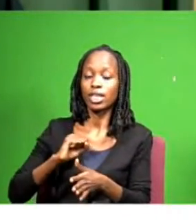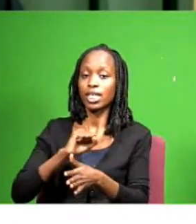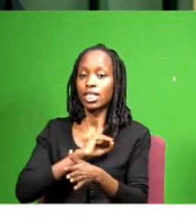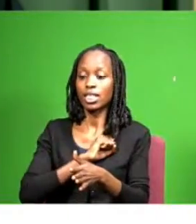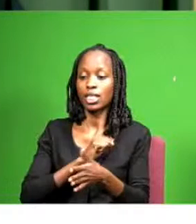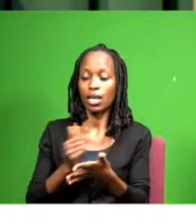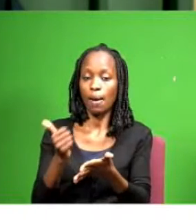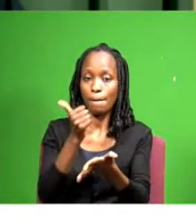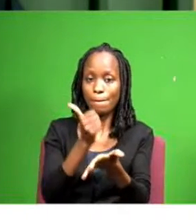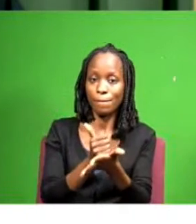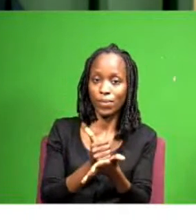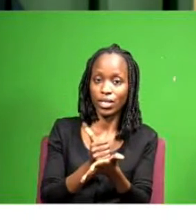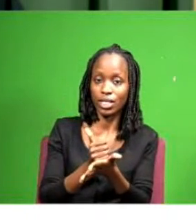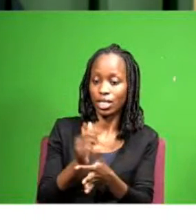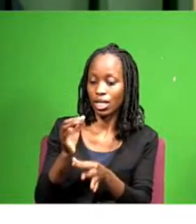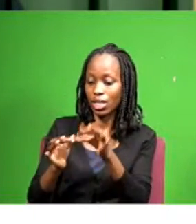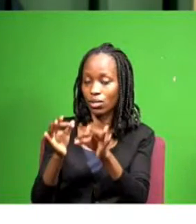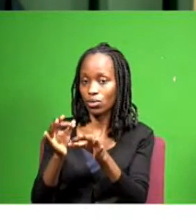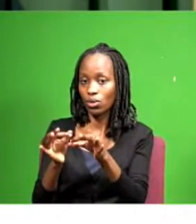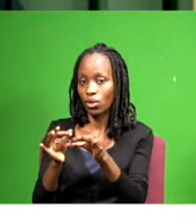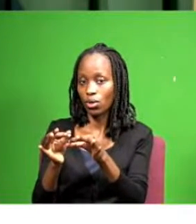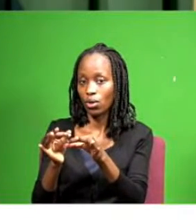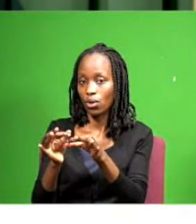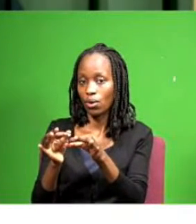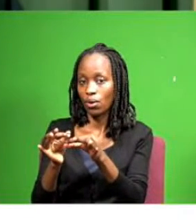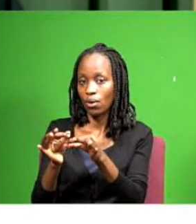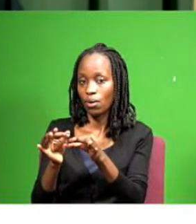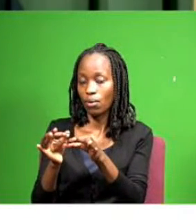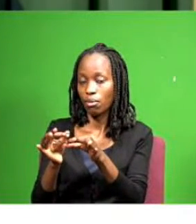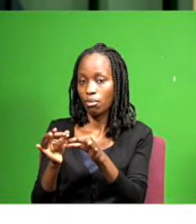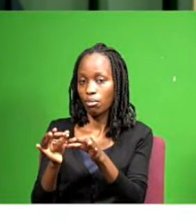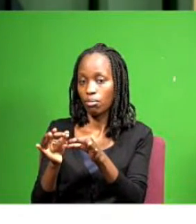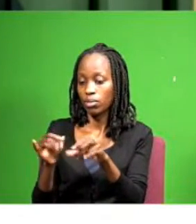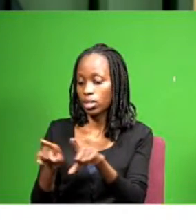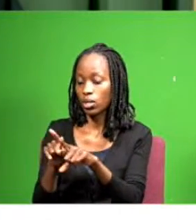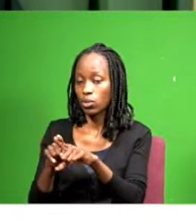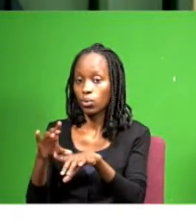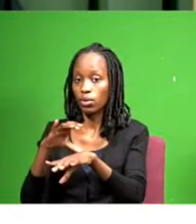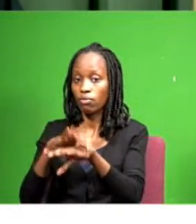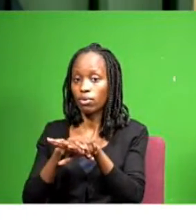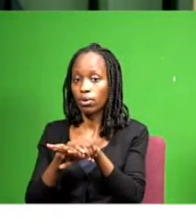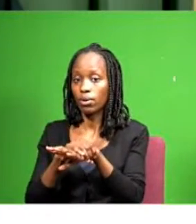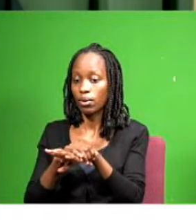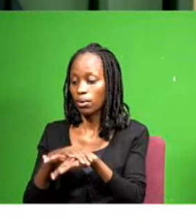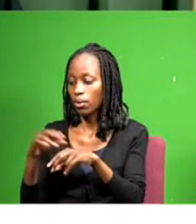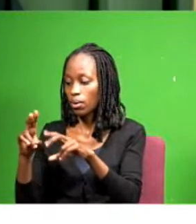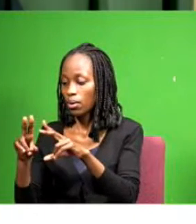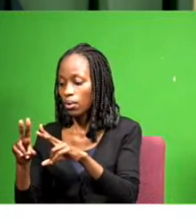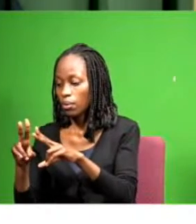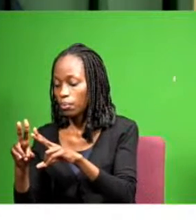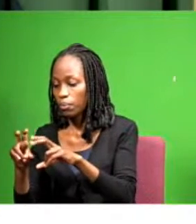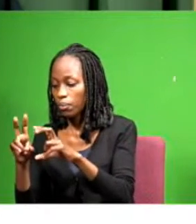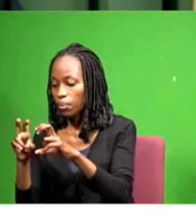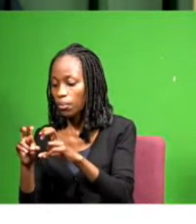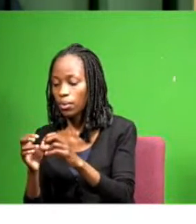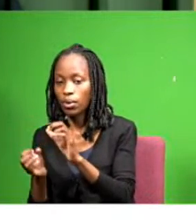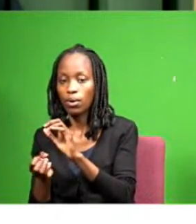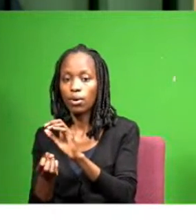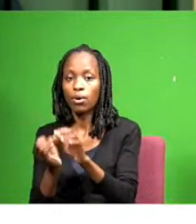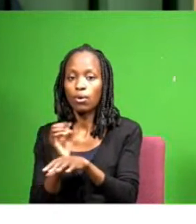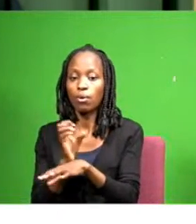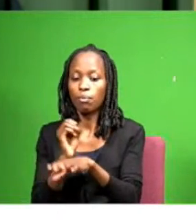Judiciary Ombudsman. The Judiciary Ombudsman shall receive and conduct inquiries into complaints against